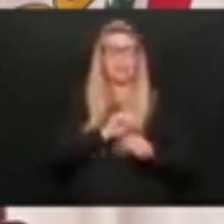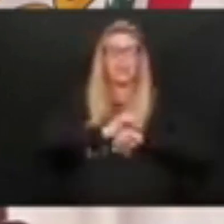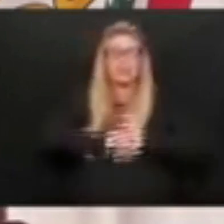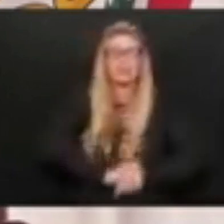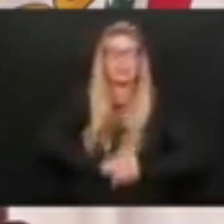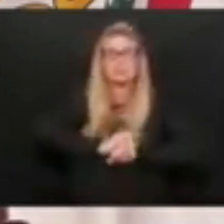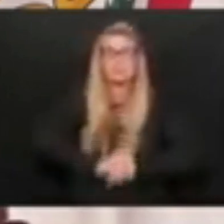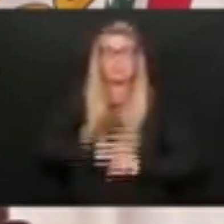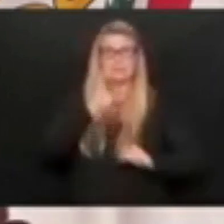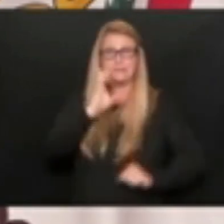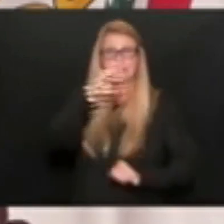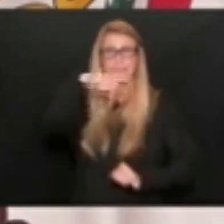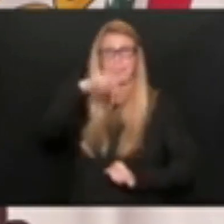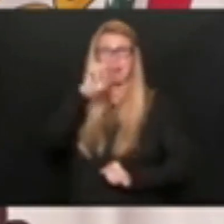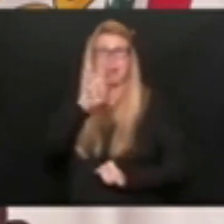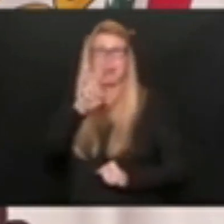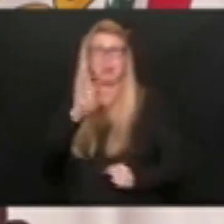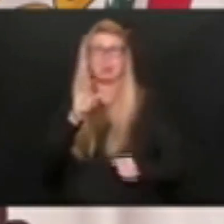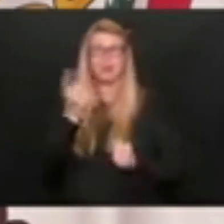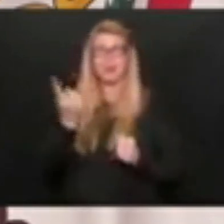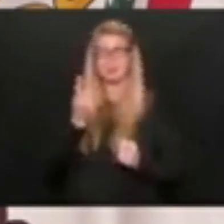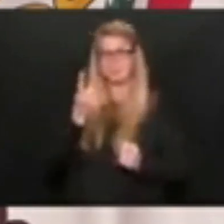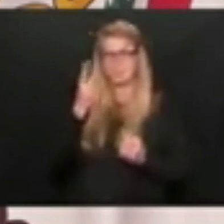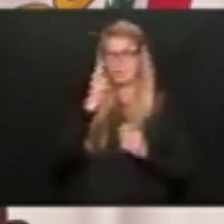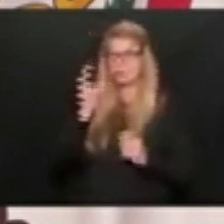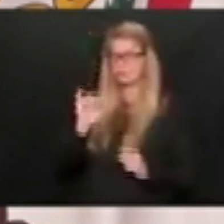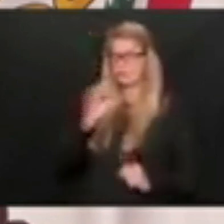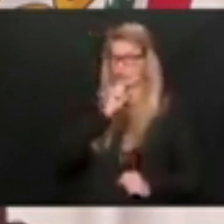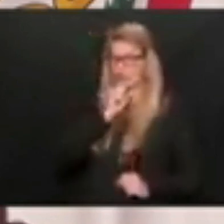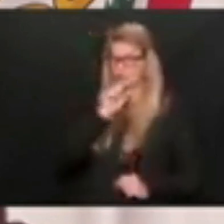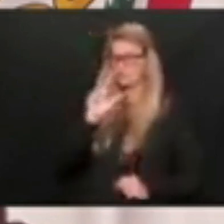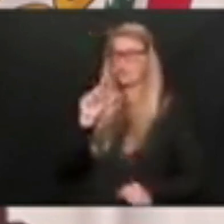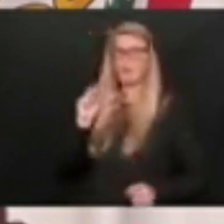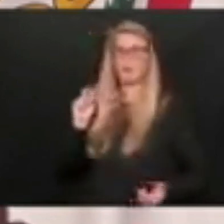CPR on somebody that looks like they're 30 years old.